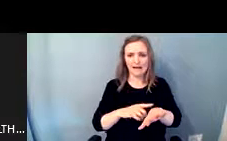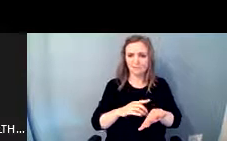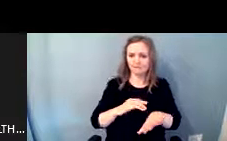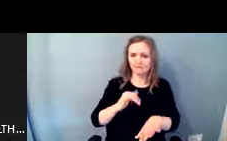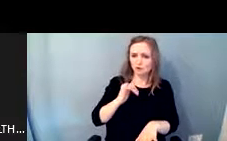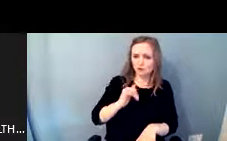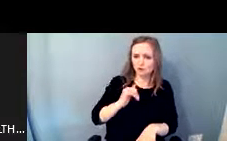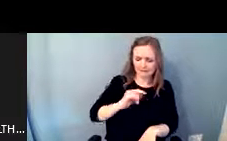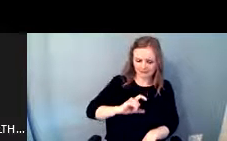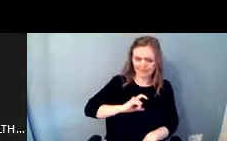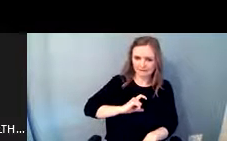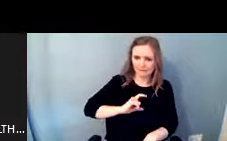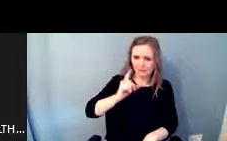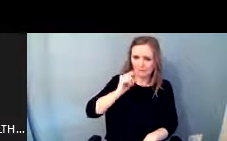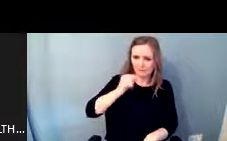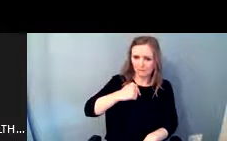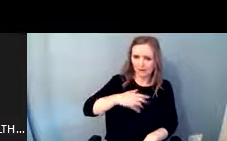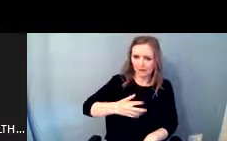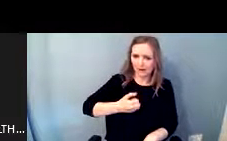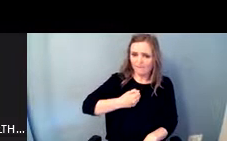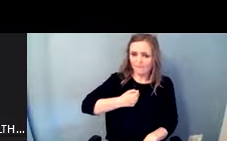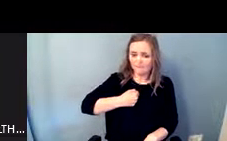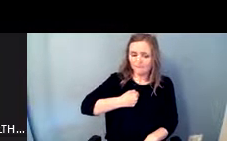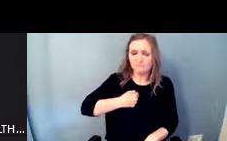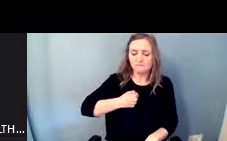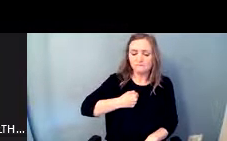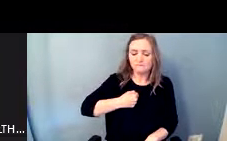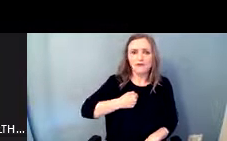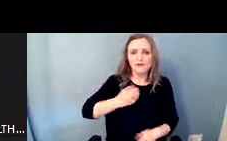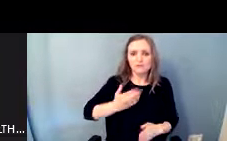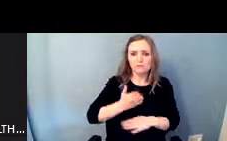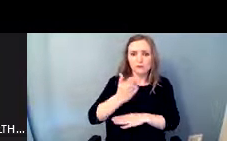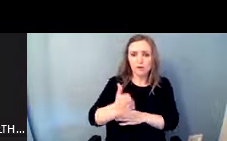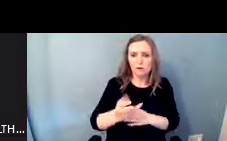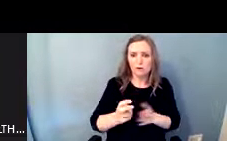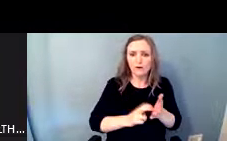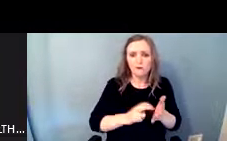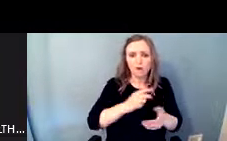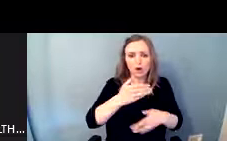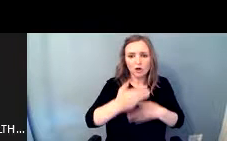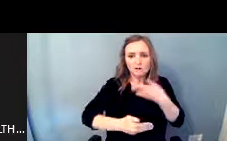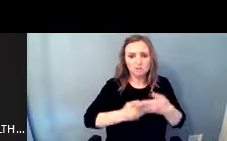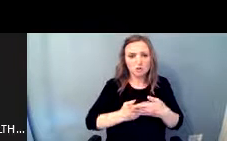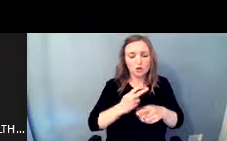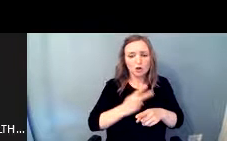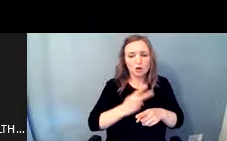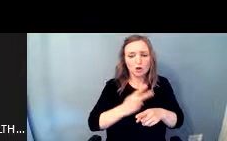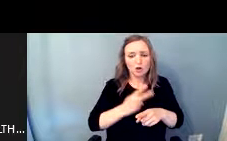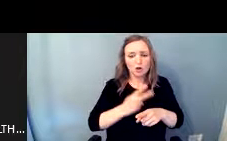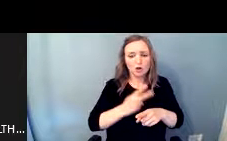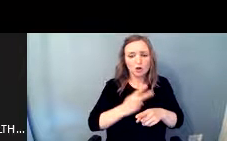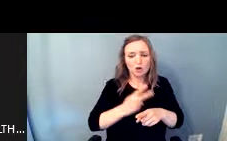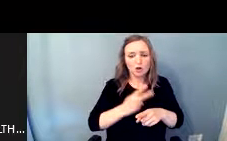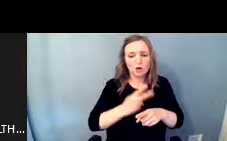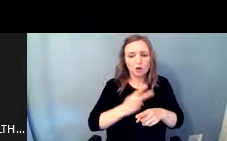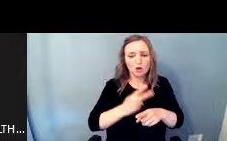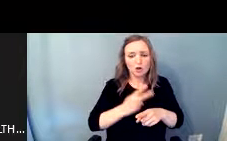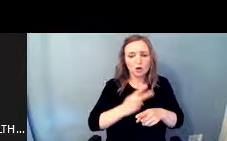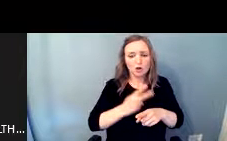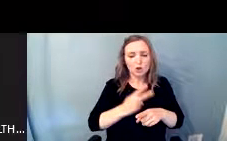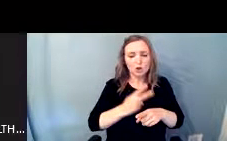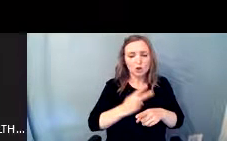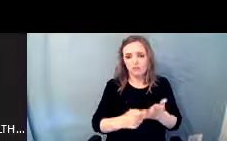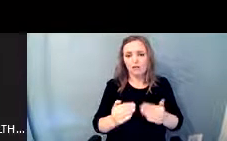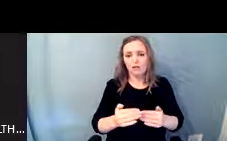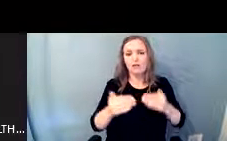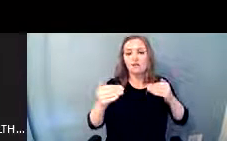mean, trusts are held to these waiting times, and financially, it's in their interest to make